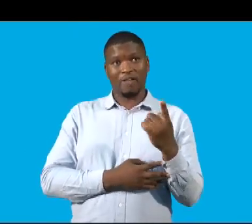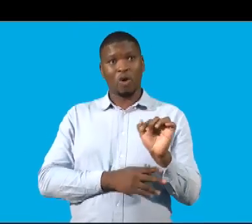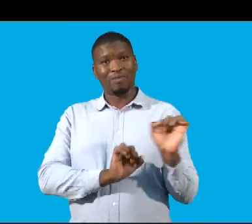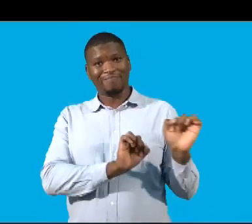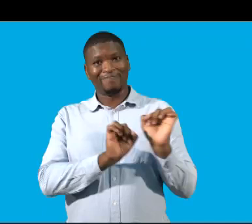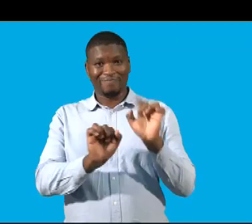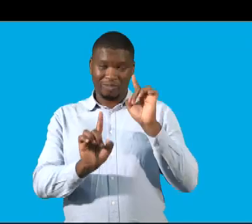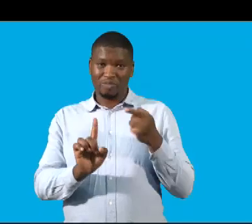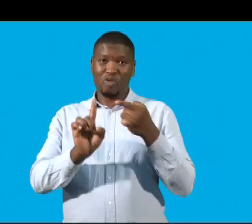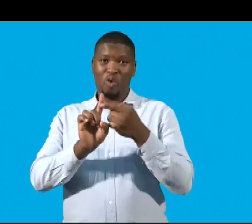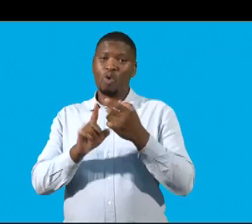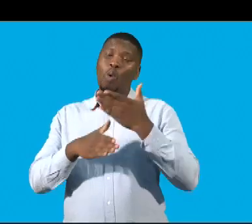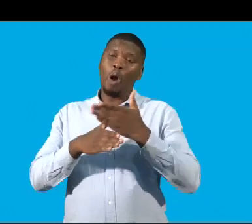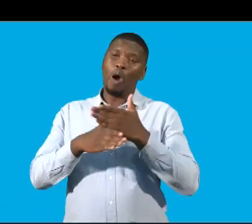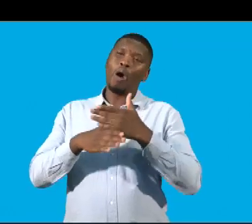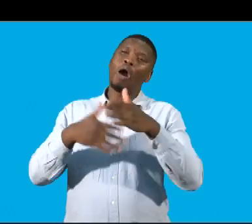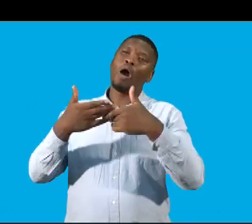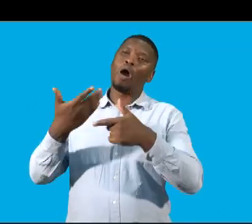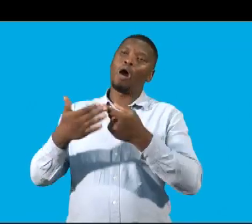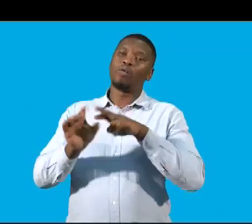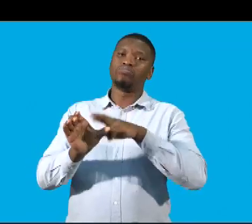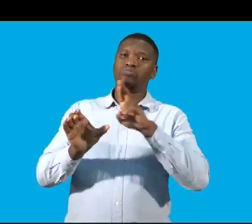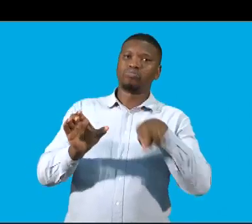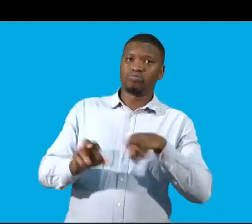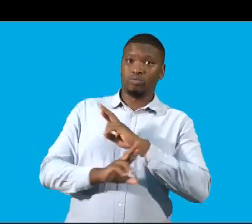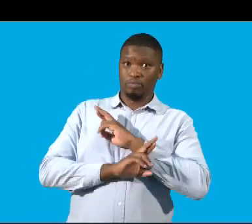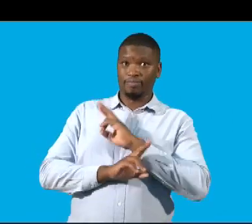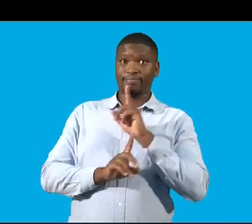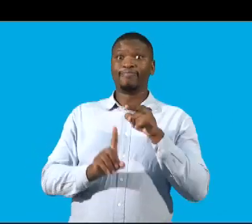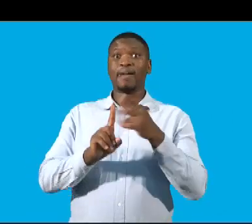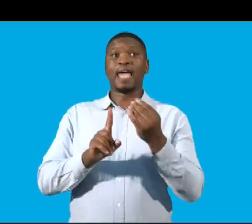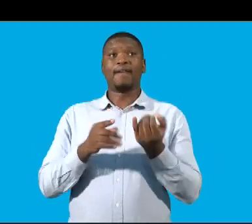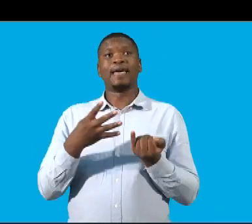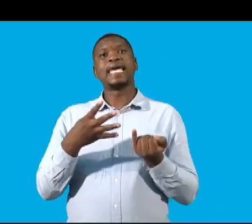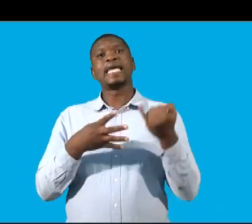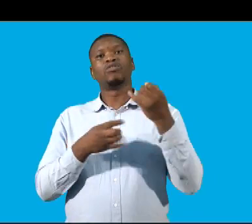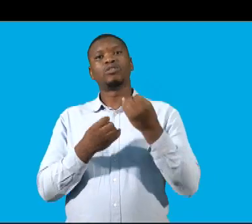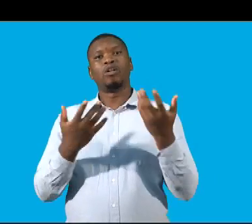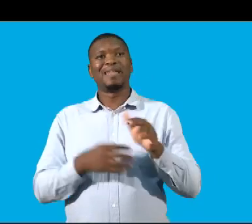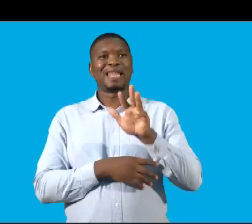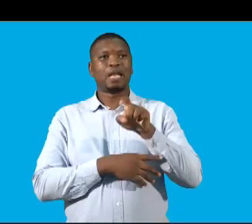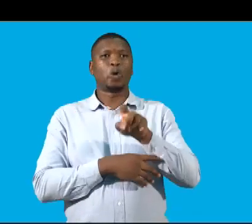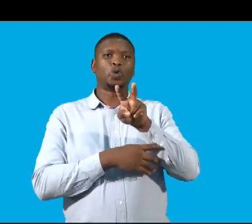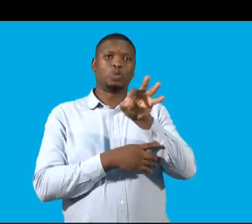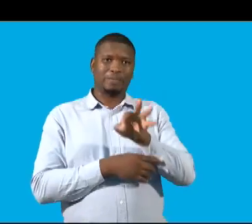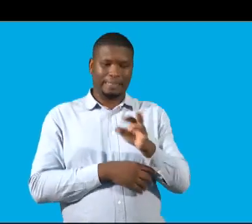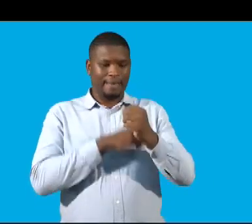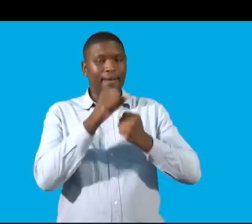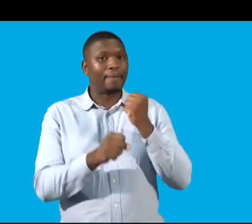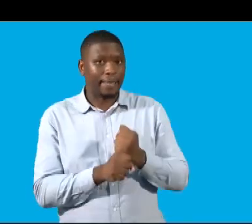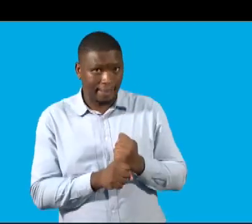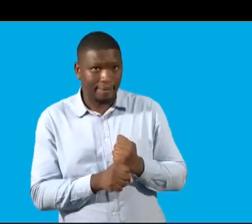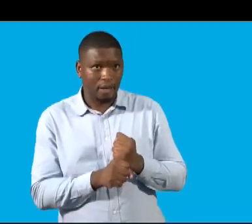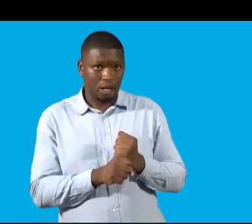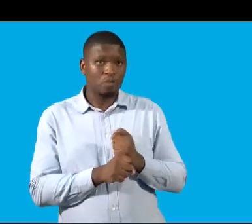1,500 rands for his retirement into an account that paid interest at a rate of 9.2%